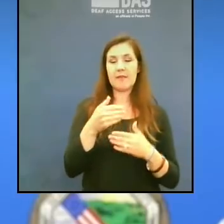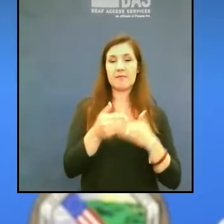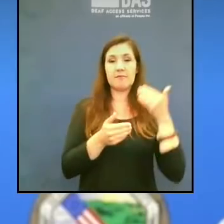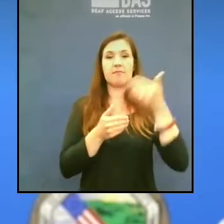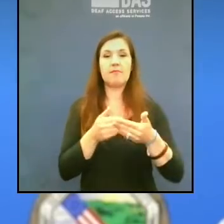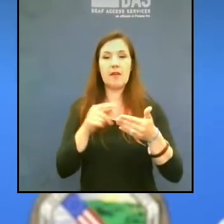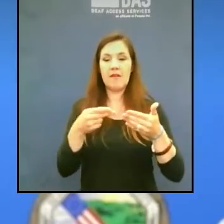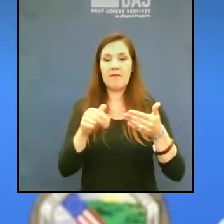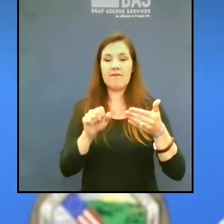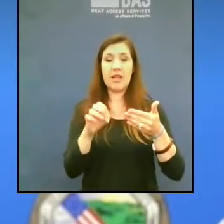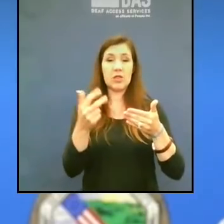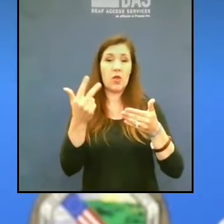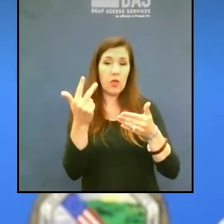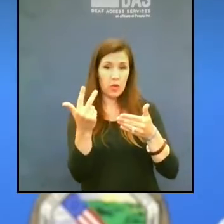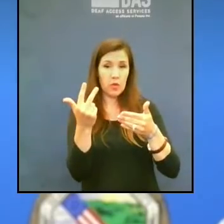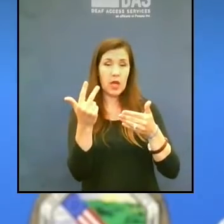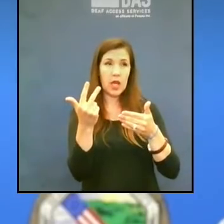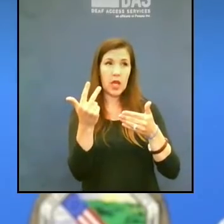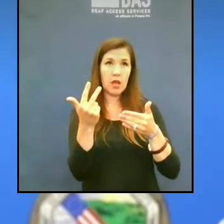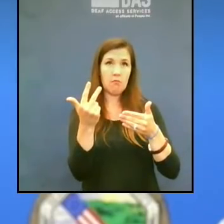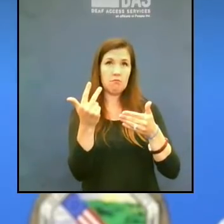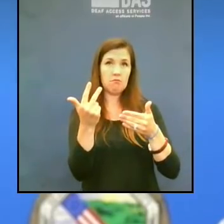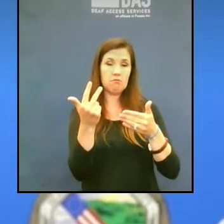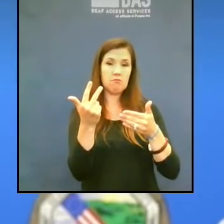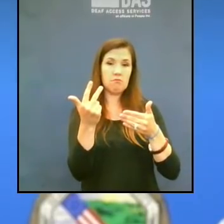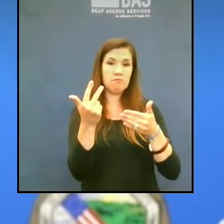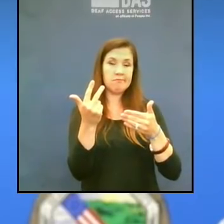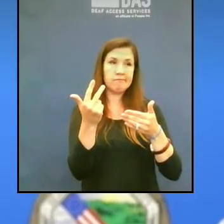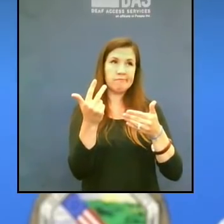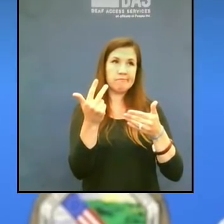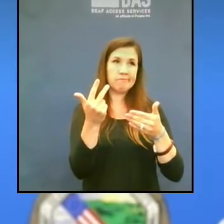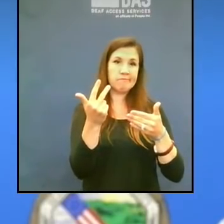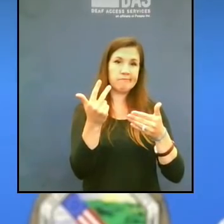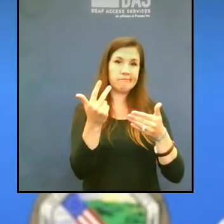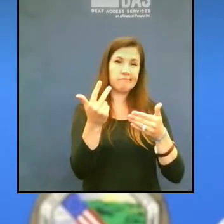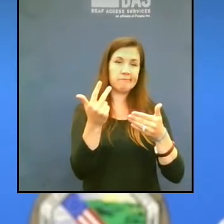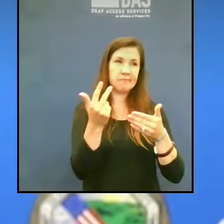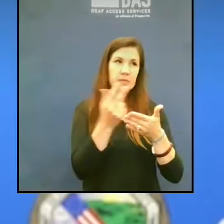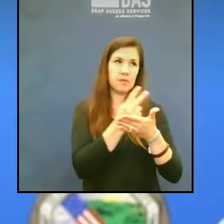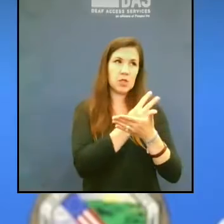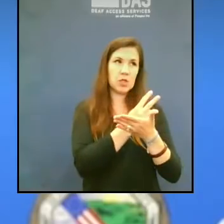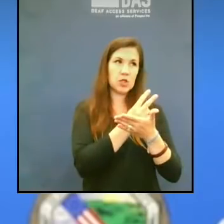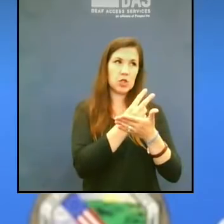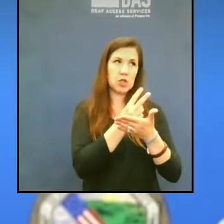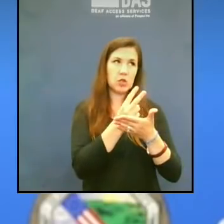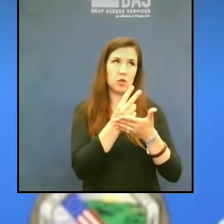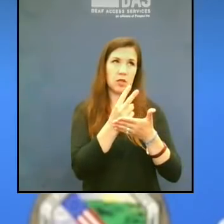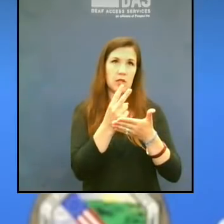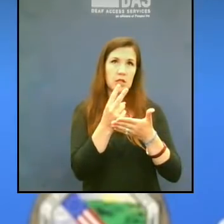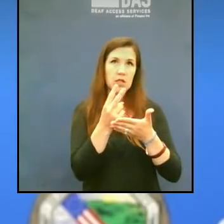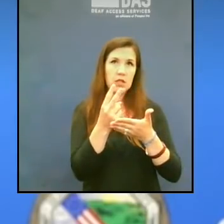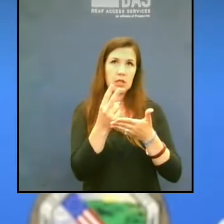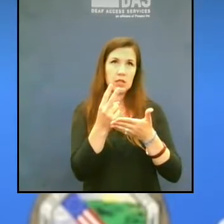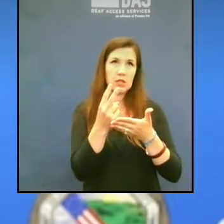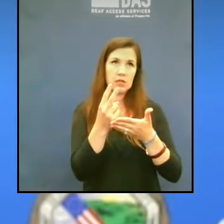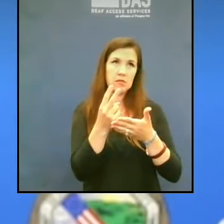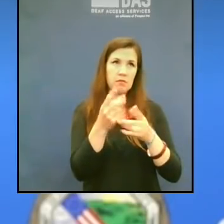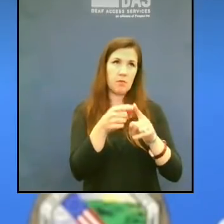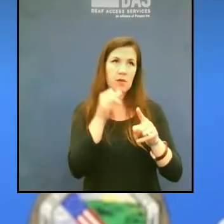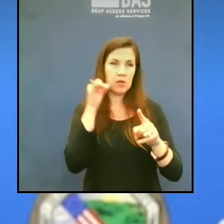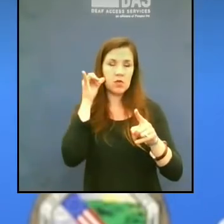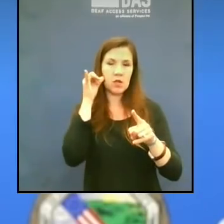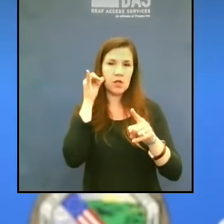continue on this trend, would move towards 2 weeks from when we moved into phase 2, which was